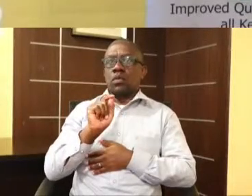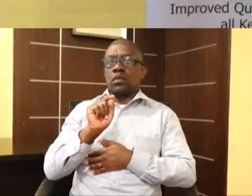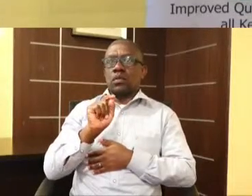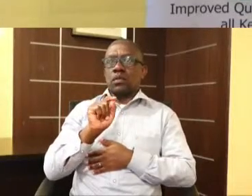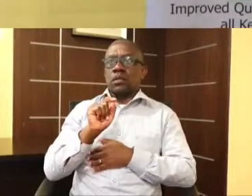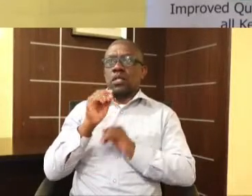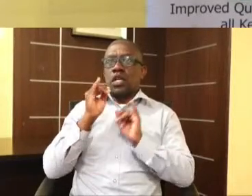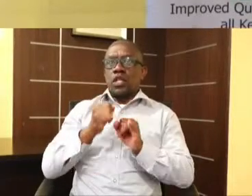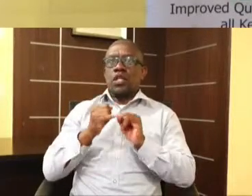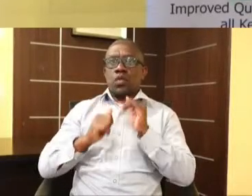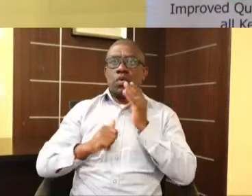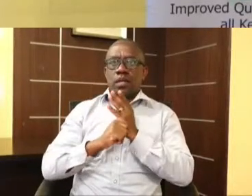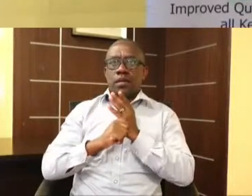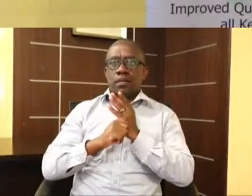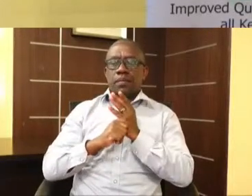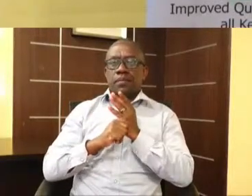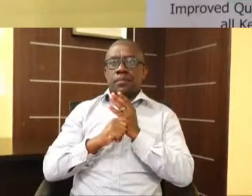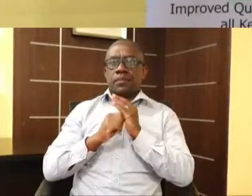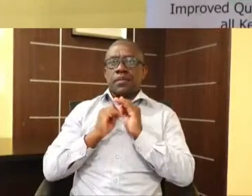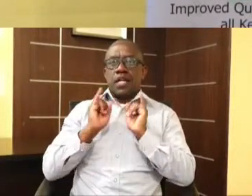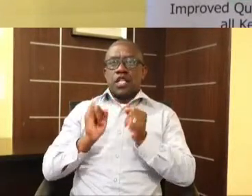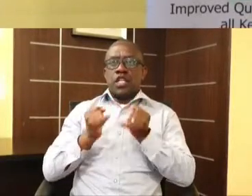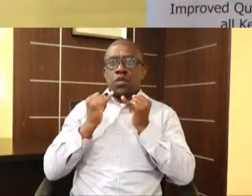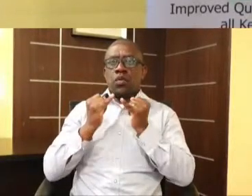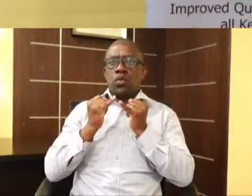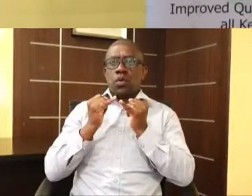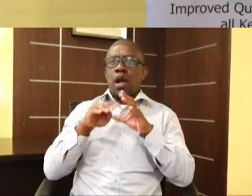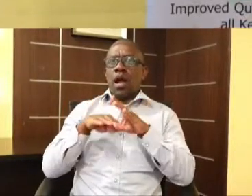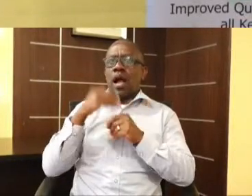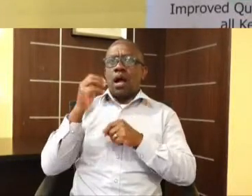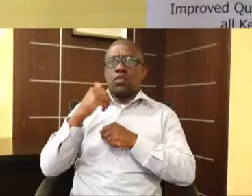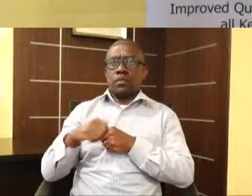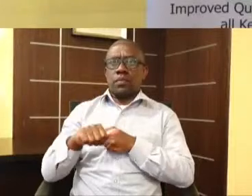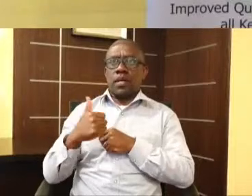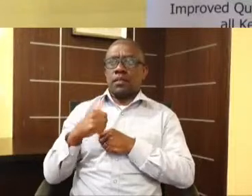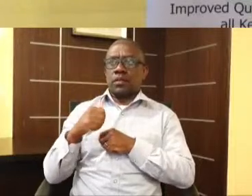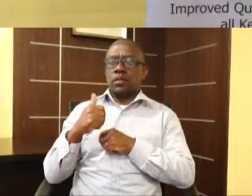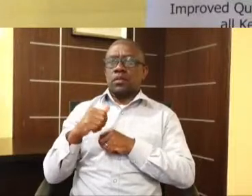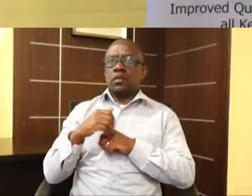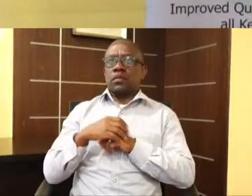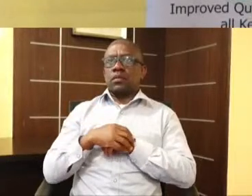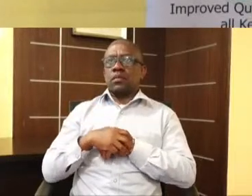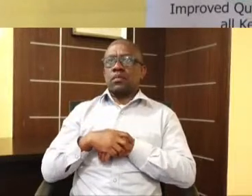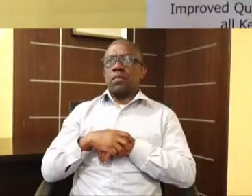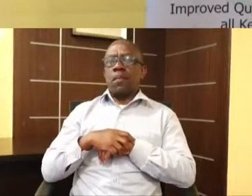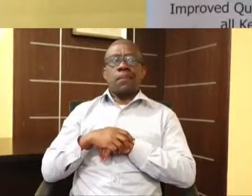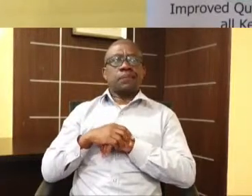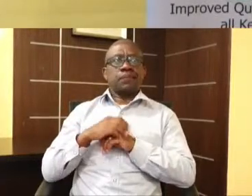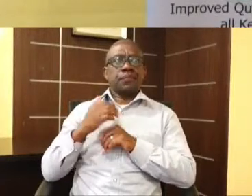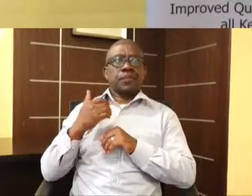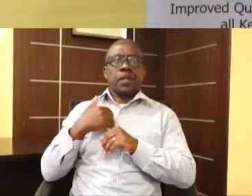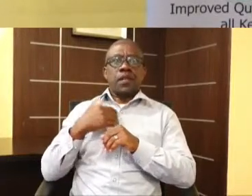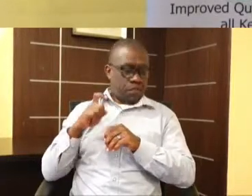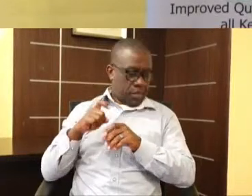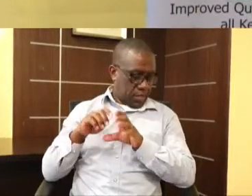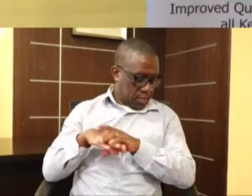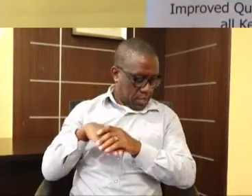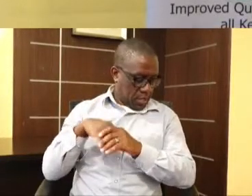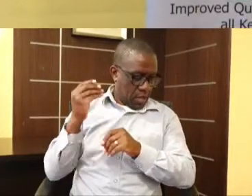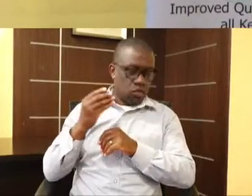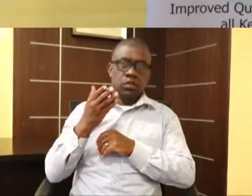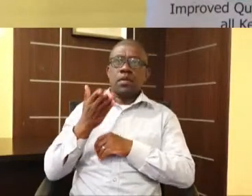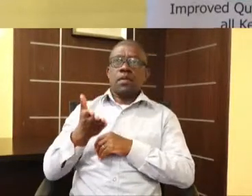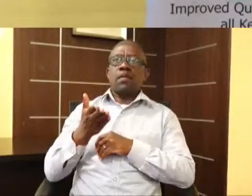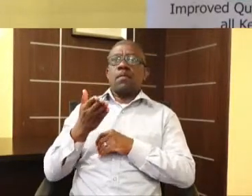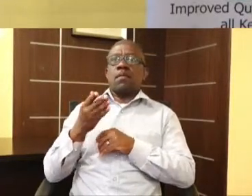Hii haijaingia sana huko nje. This chat bot. It will need to go out there and Gen Zs